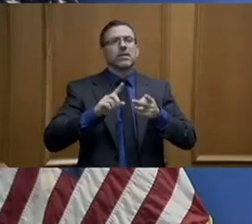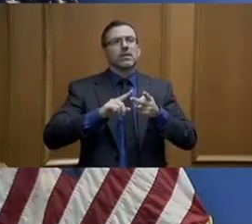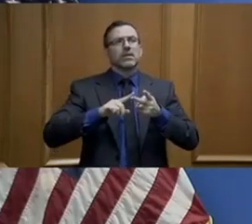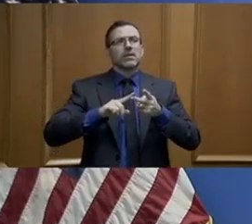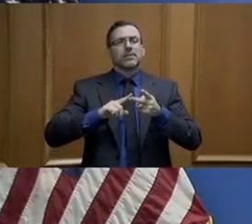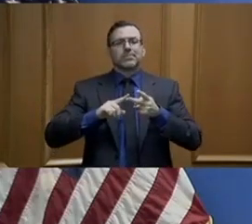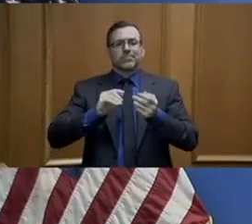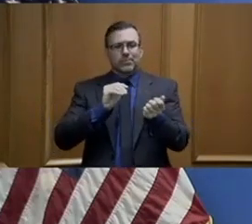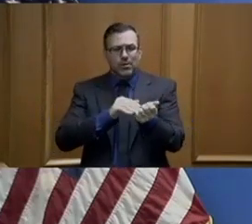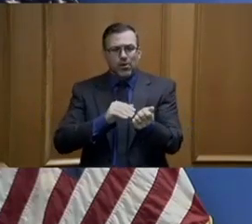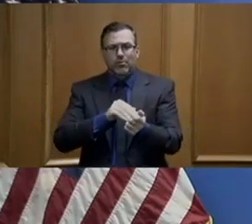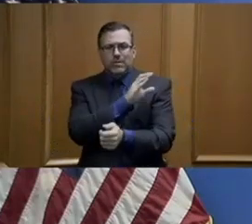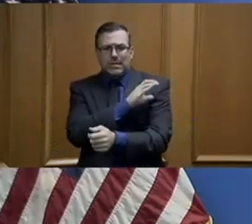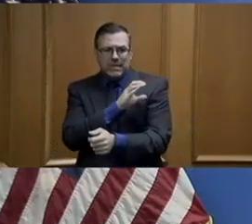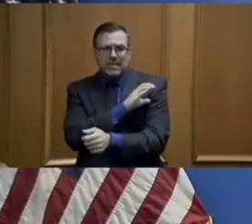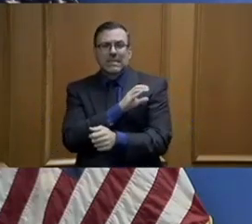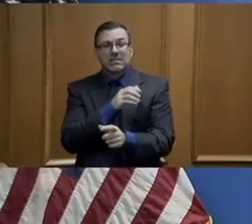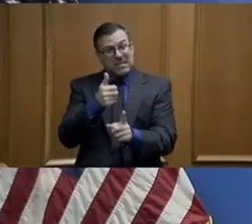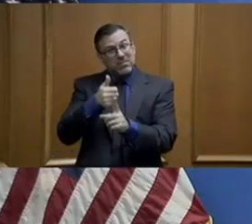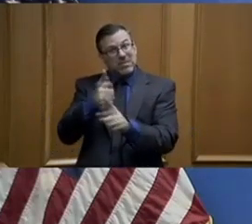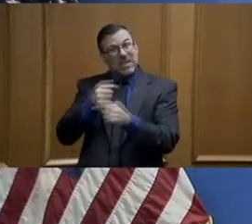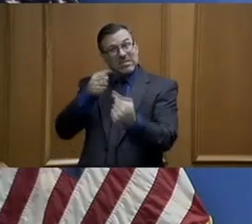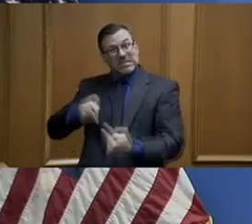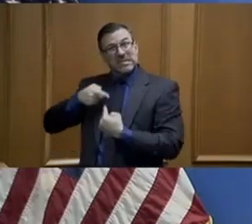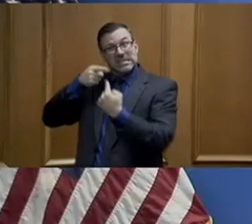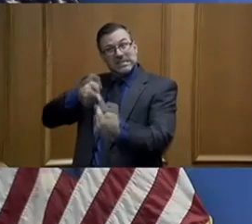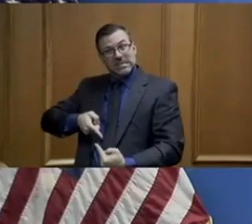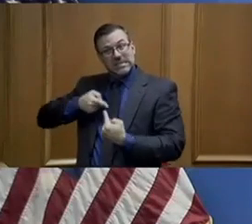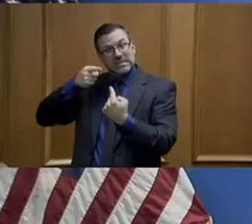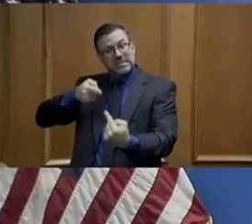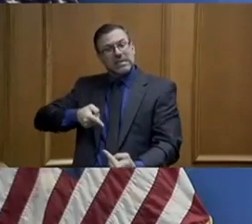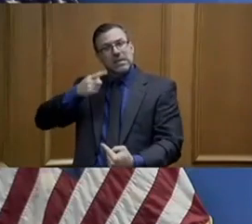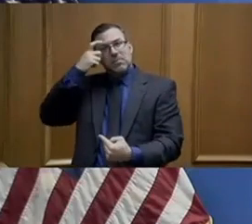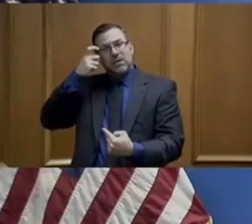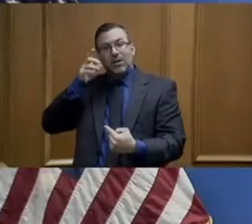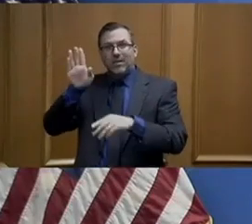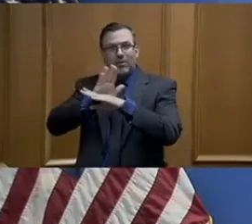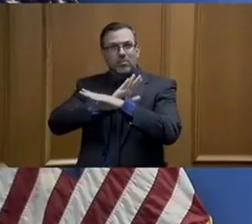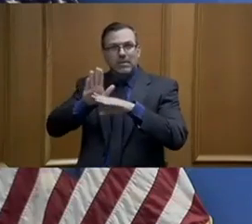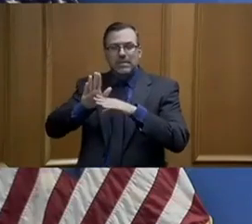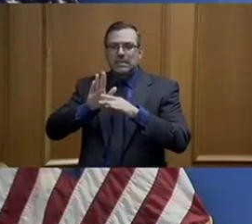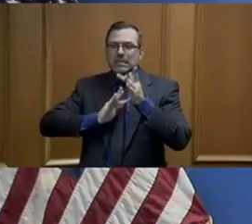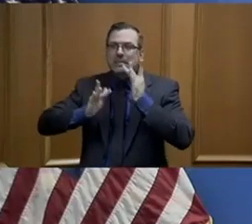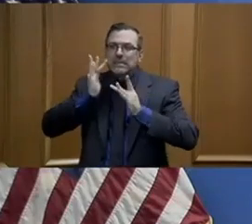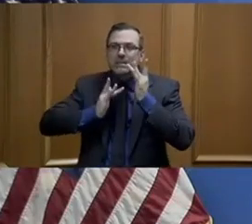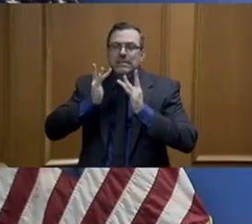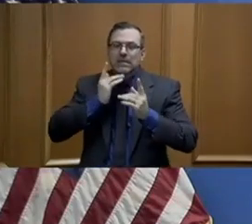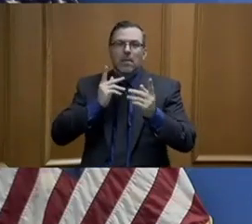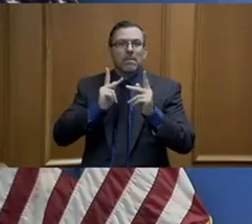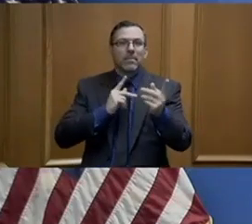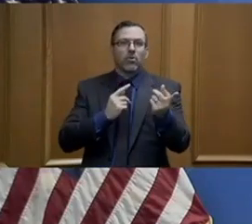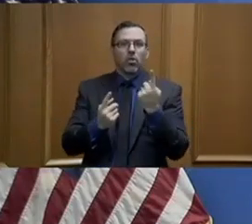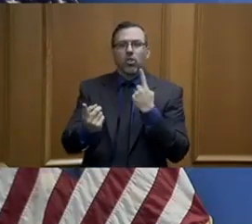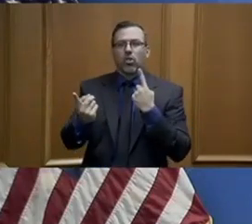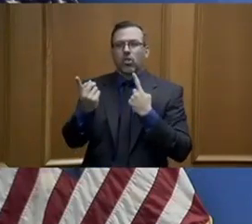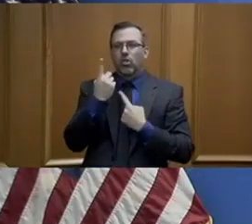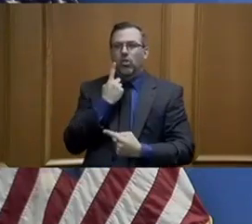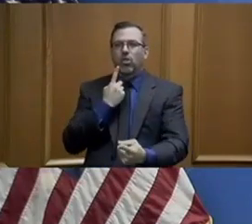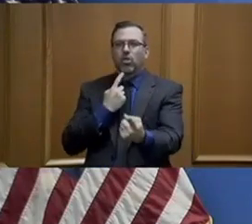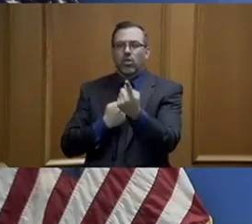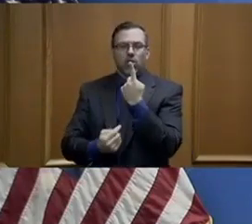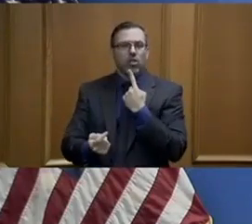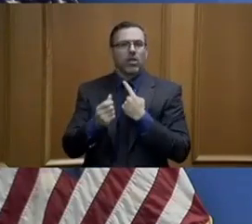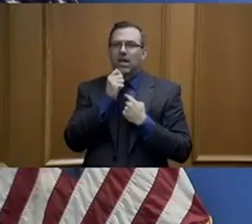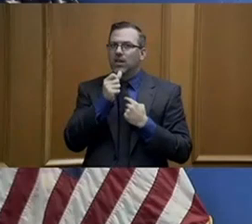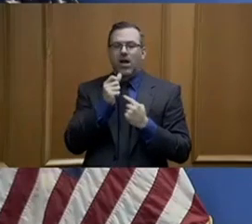state that are struggling, in fact, because of the low amount of activity in their facilities. It is going to